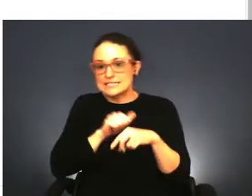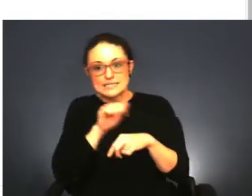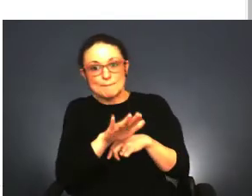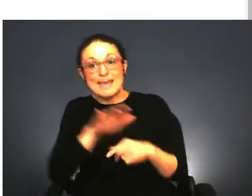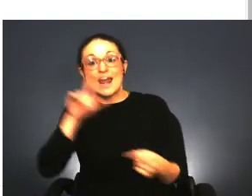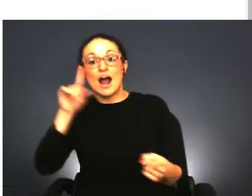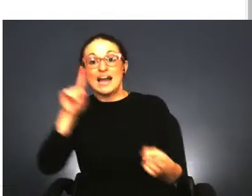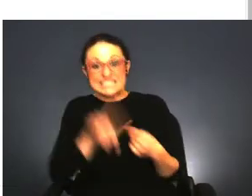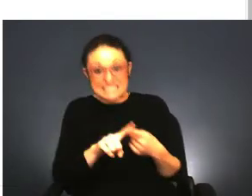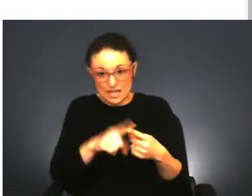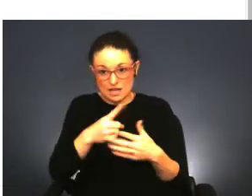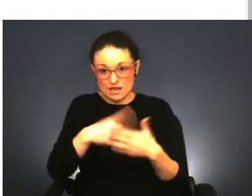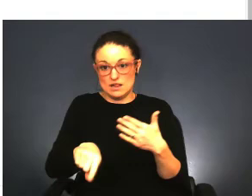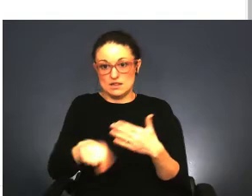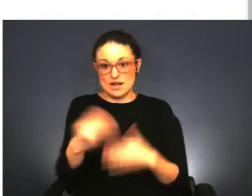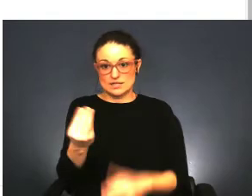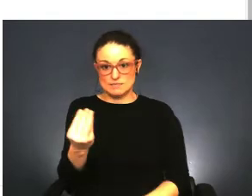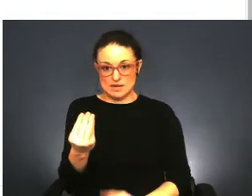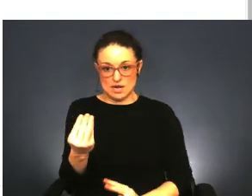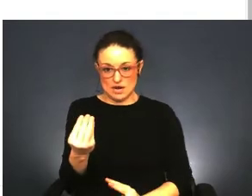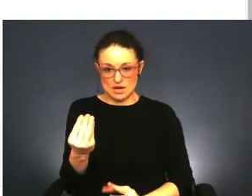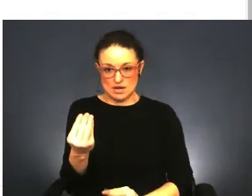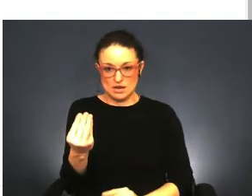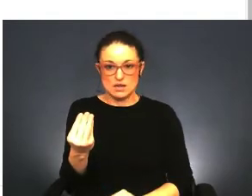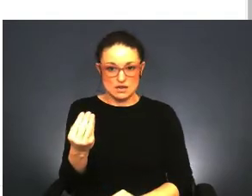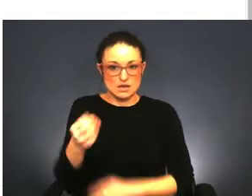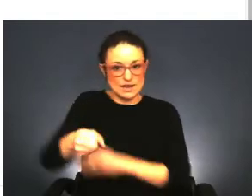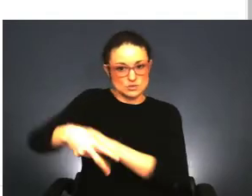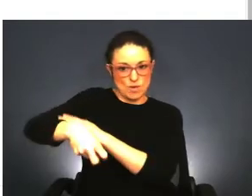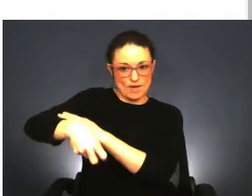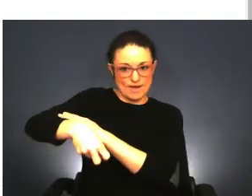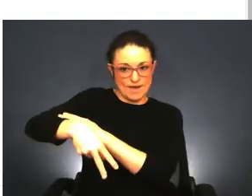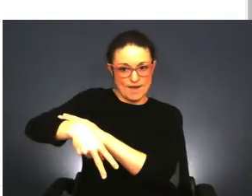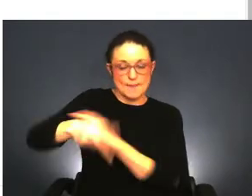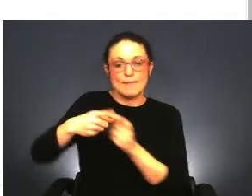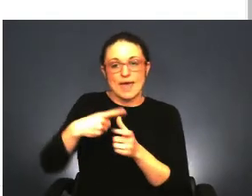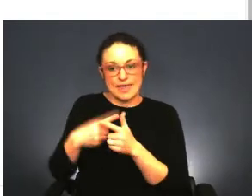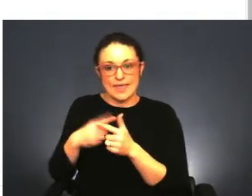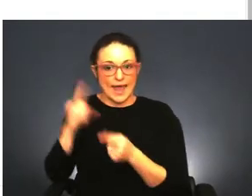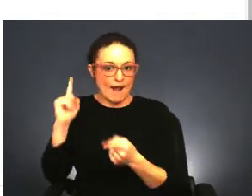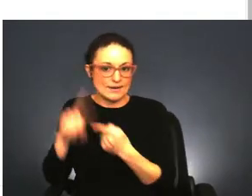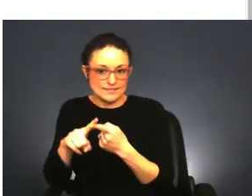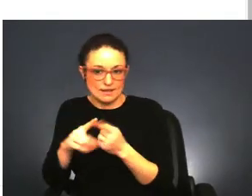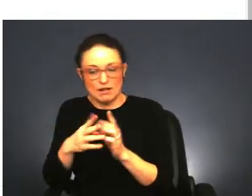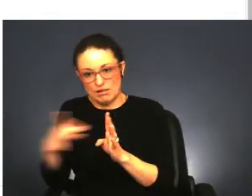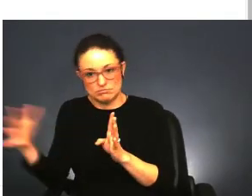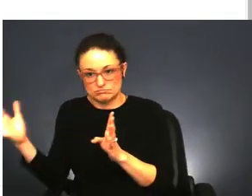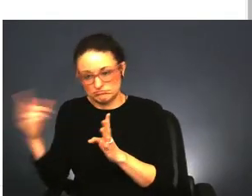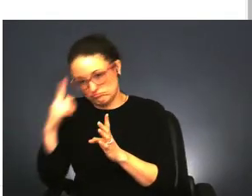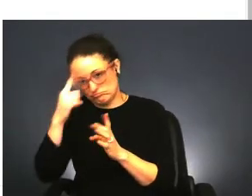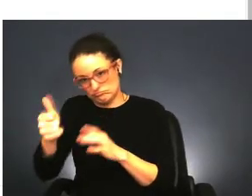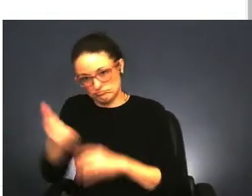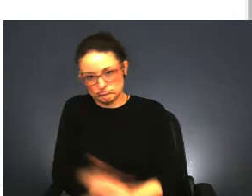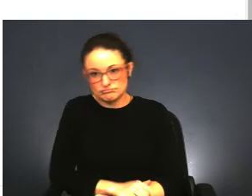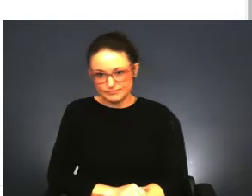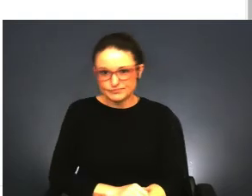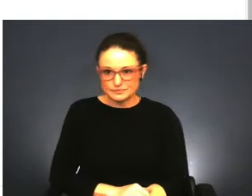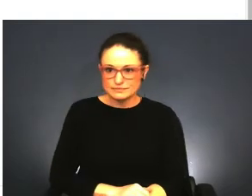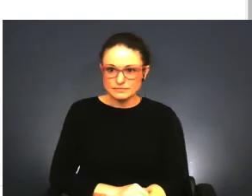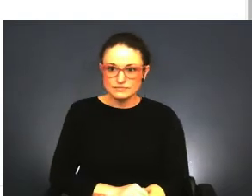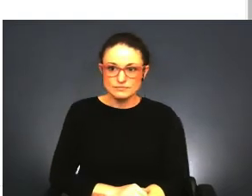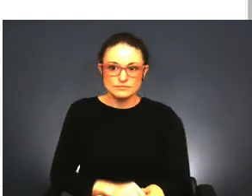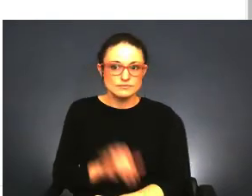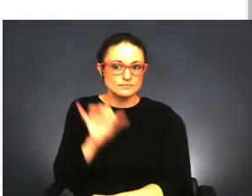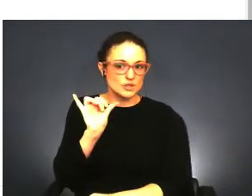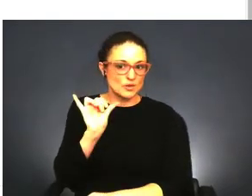next Monday, okay, at 12 a.m. And then again, the until date, you can set that. So that's how